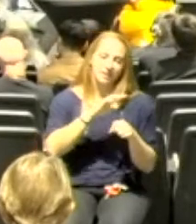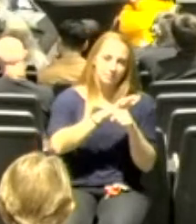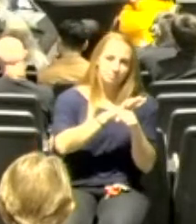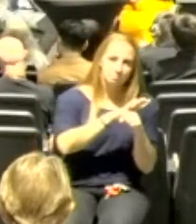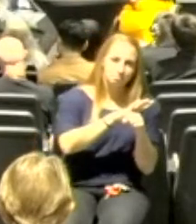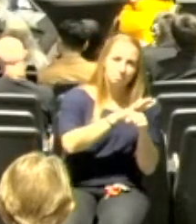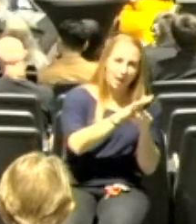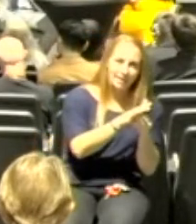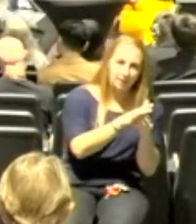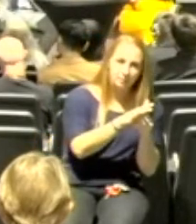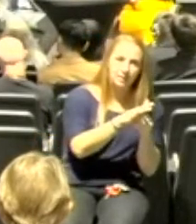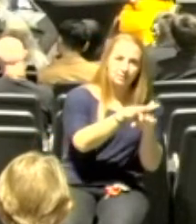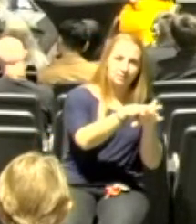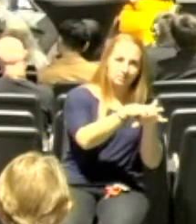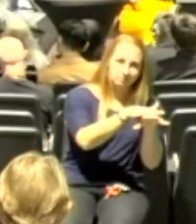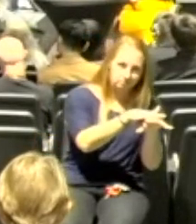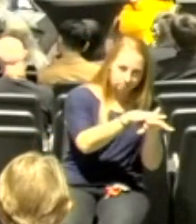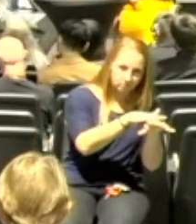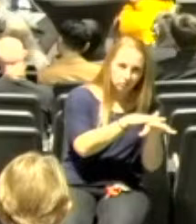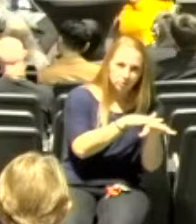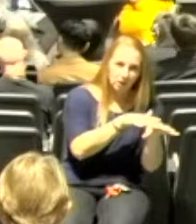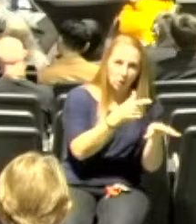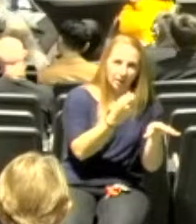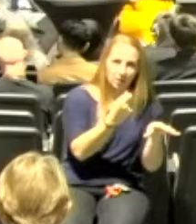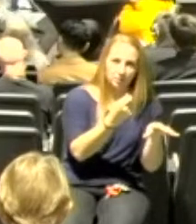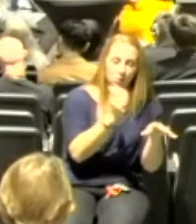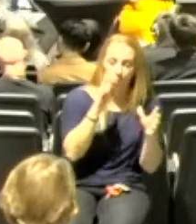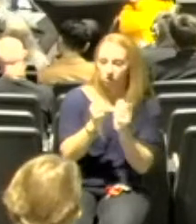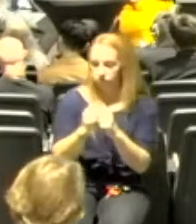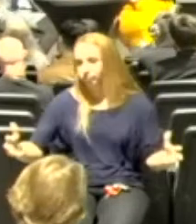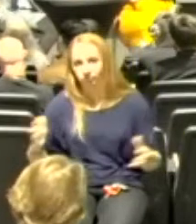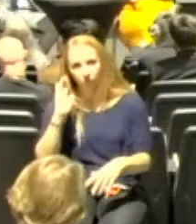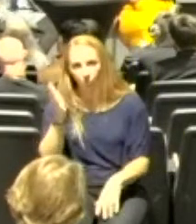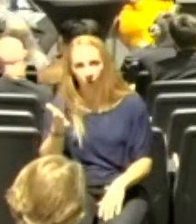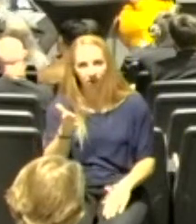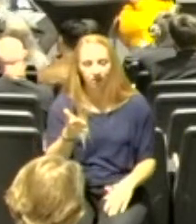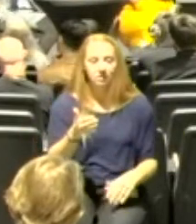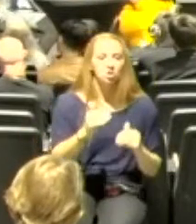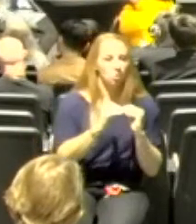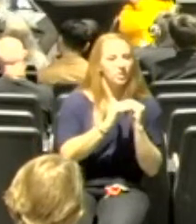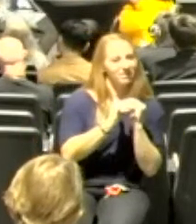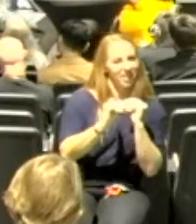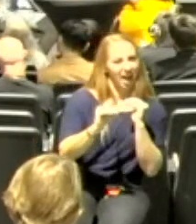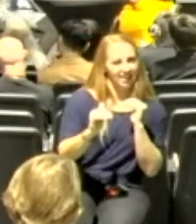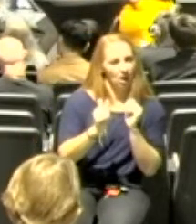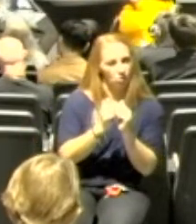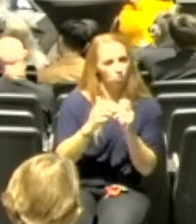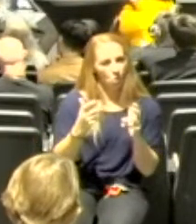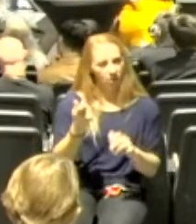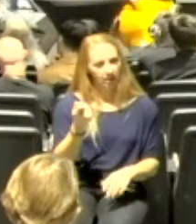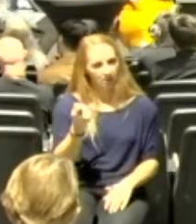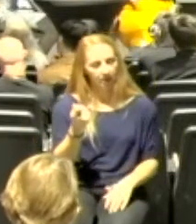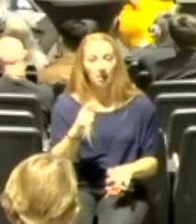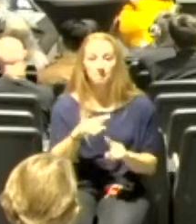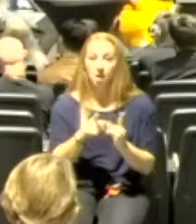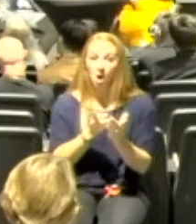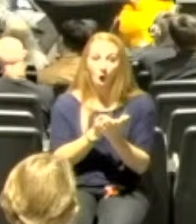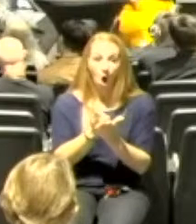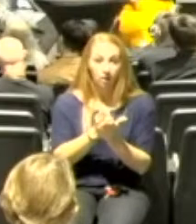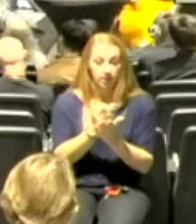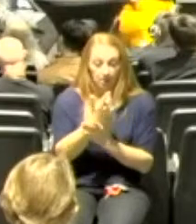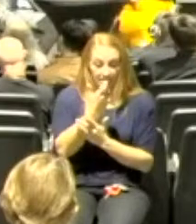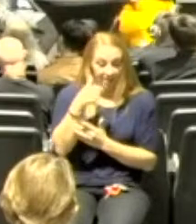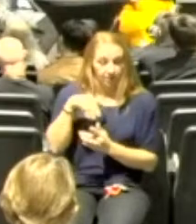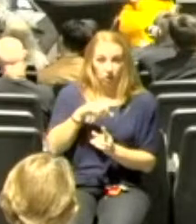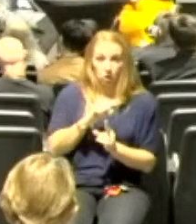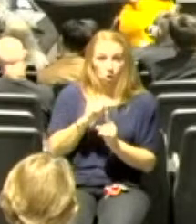pandemic and inflation and everything would have happened. Our growth has flattened out a little bit, but honestly, given the